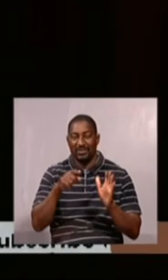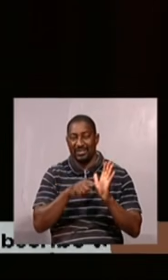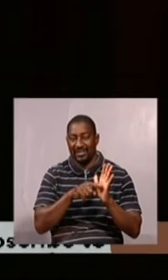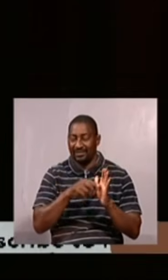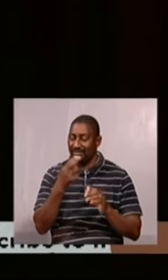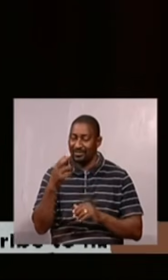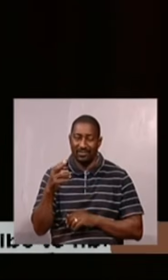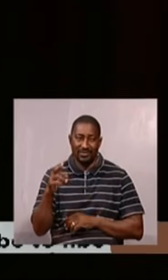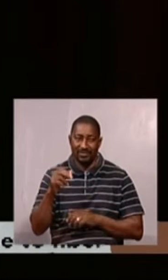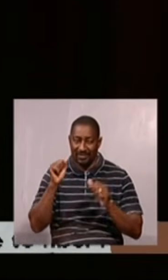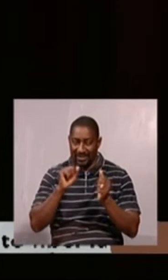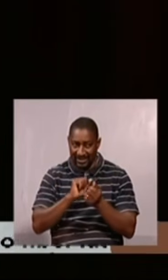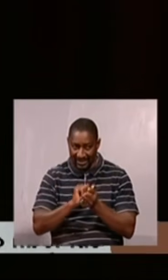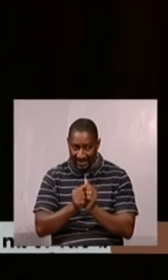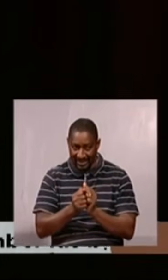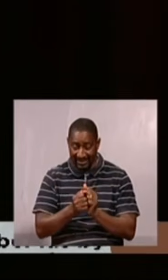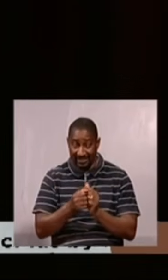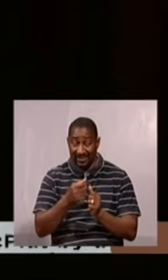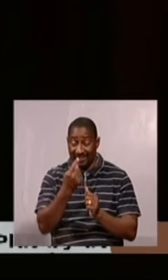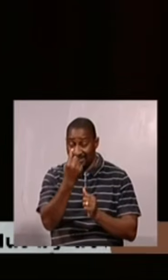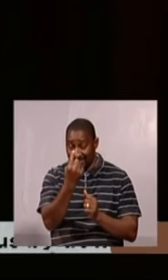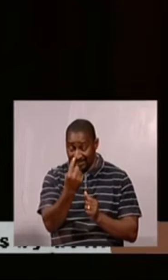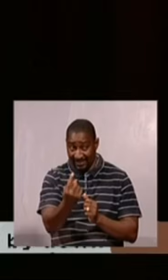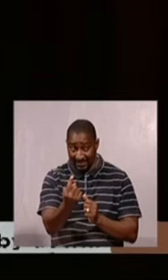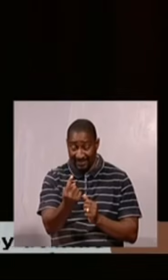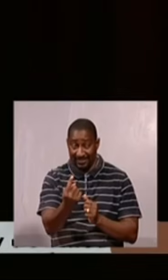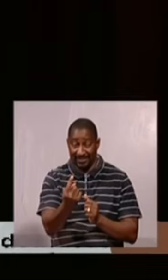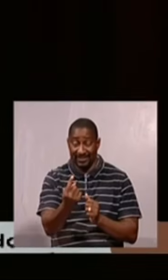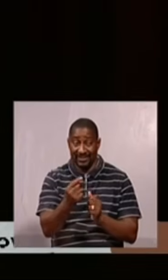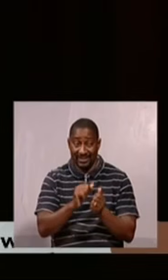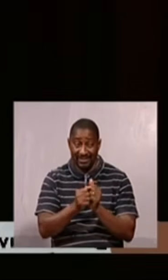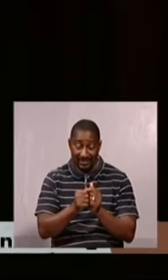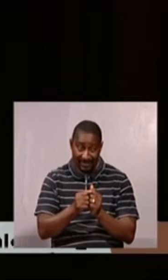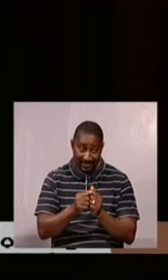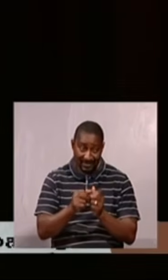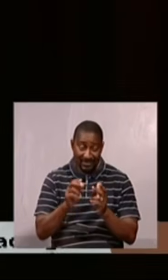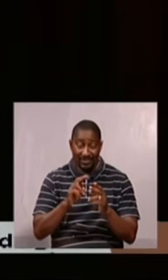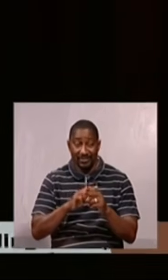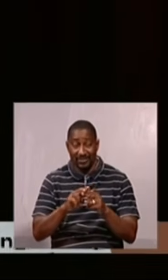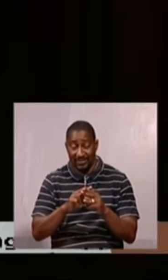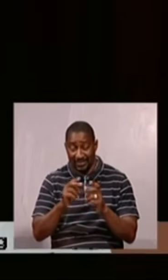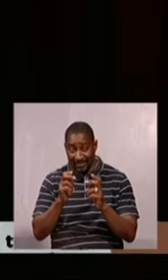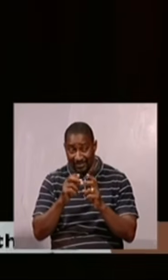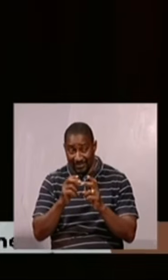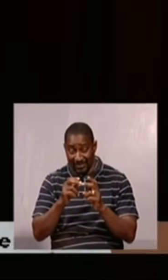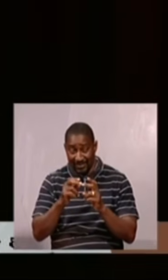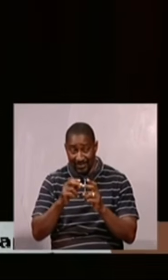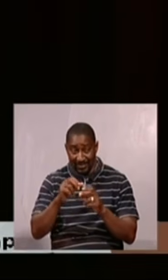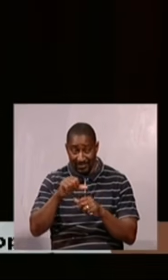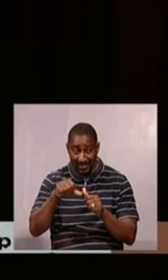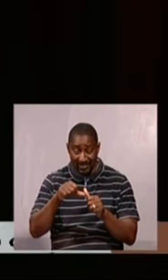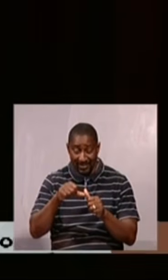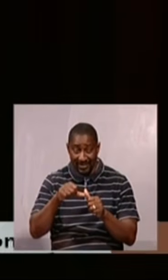the narrative. It only starts when we start putting positive messages out there. And for those that are using online media, especially for the elections,